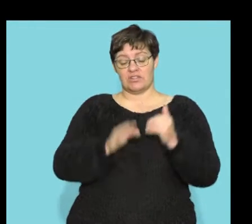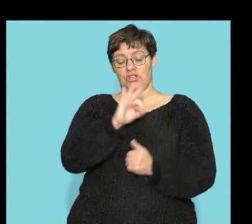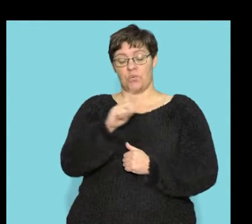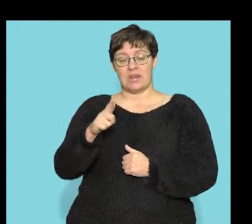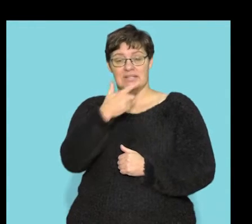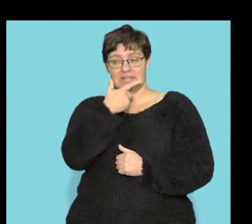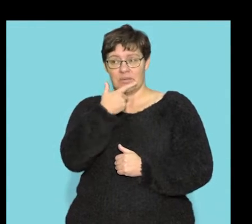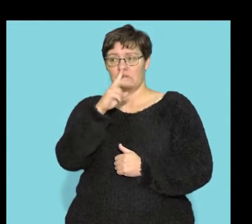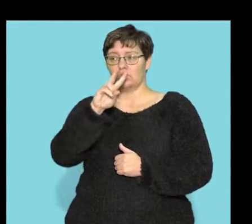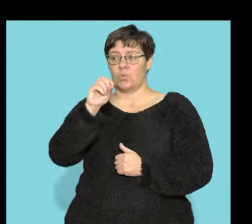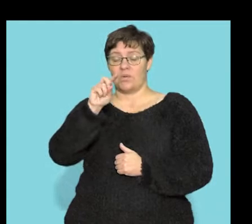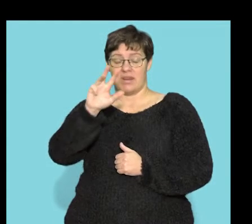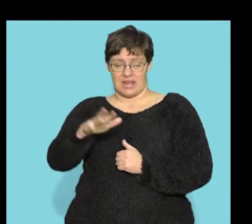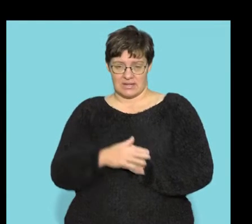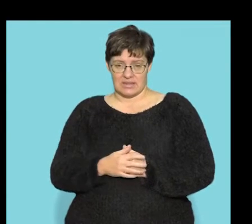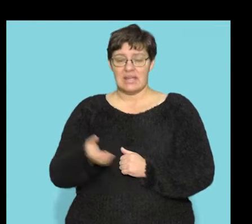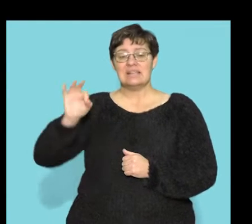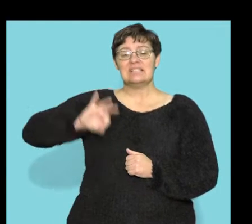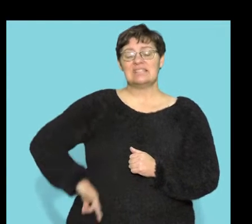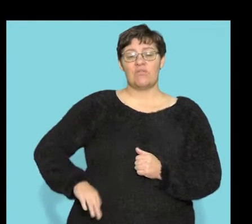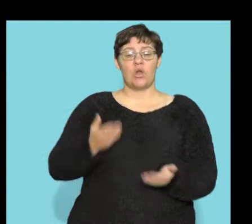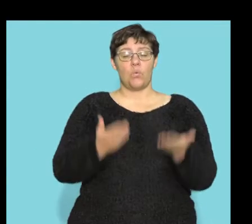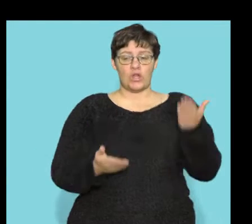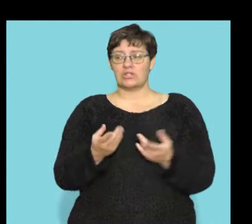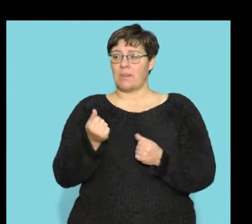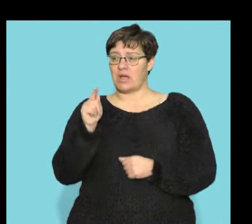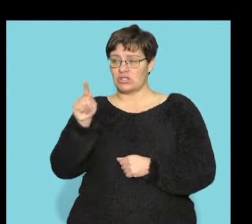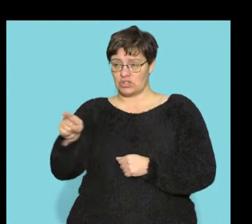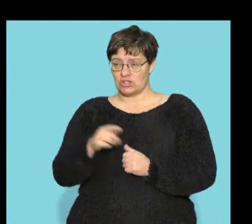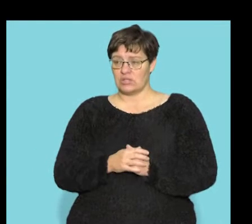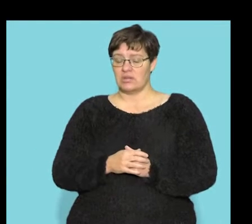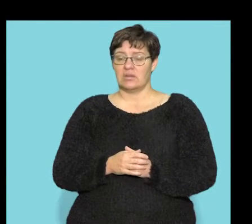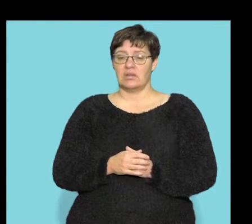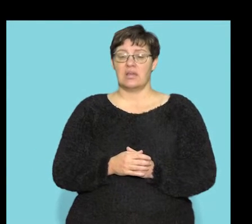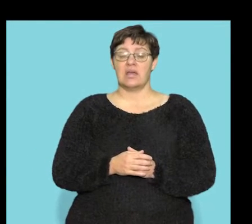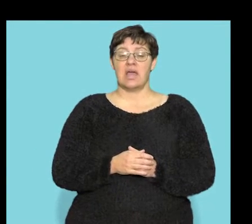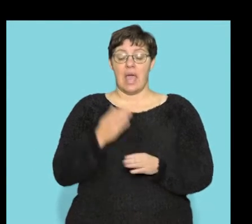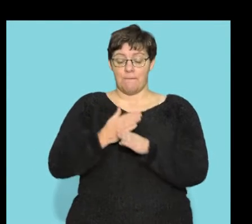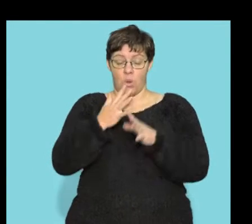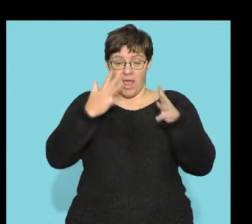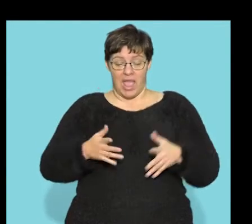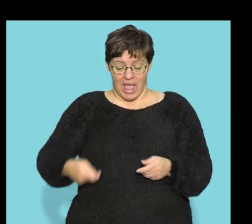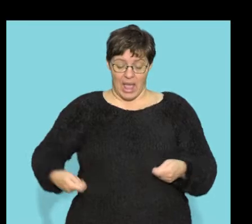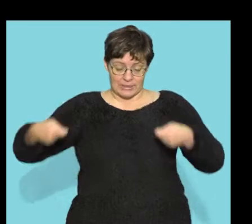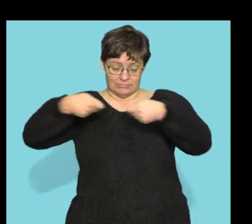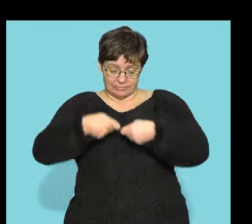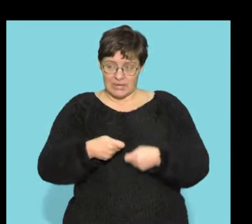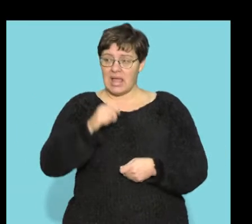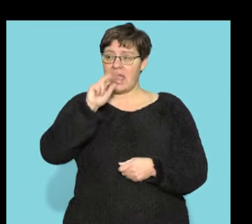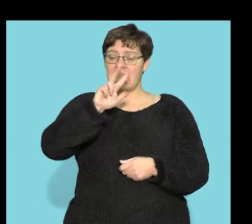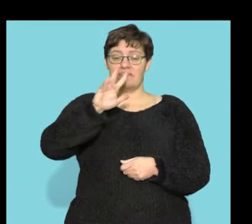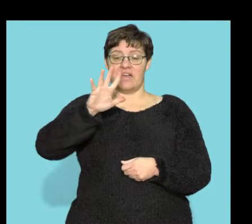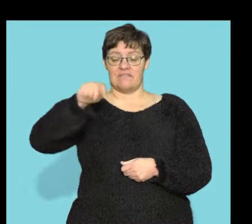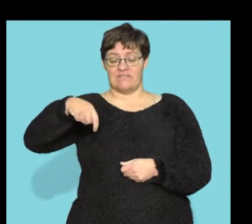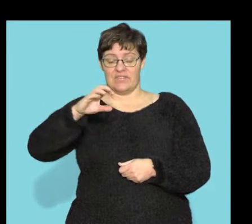the 31st of December 2019. Salaries and wages was that figure. Employer contributions,